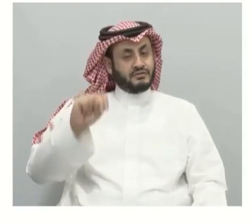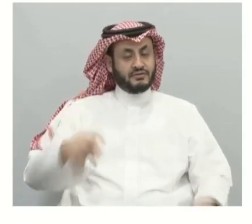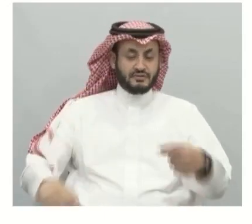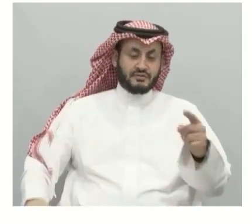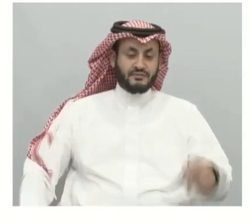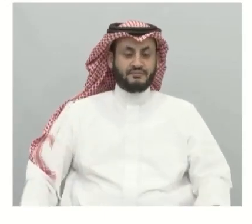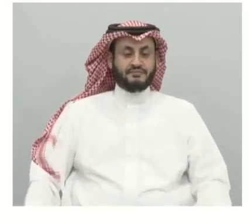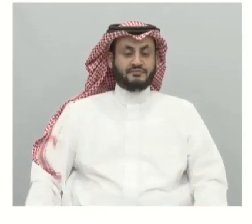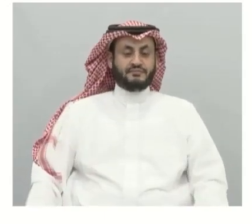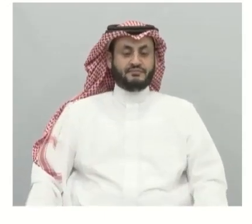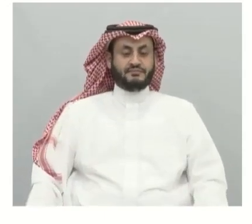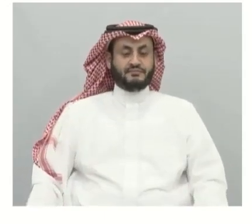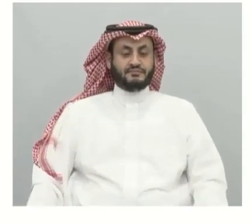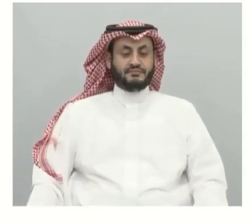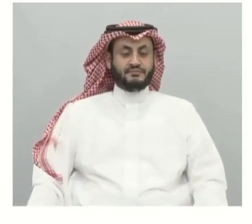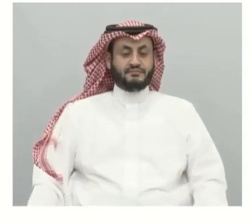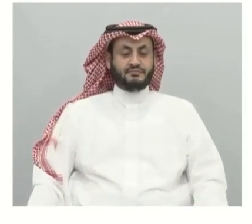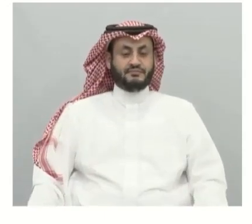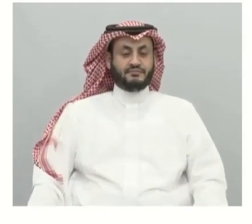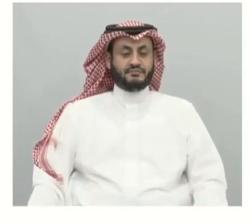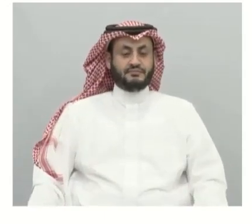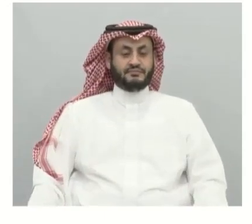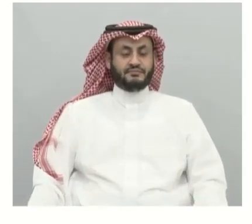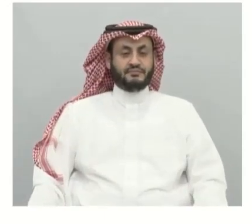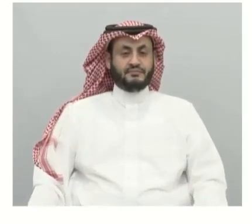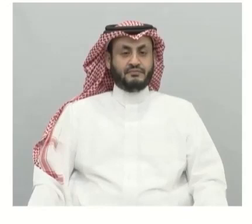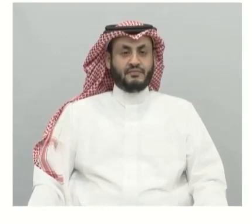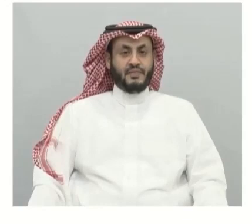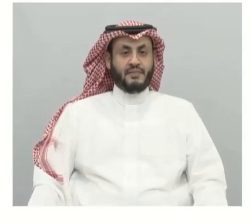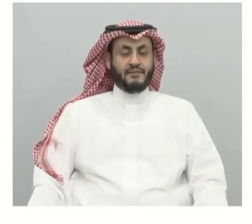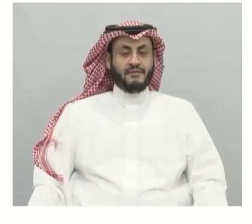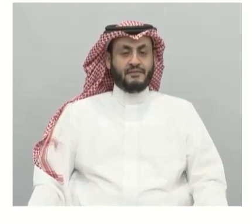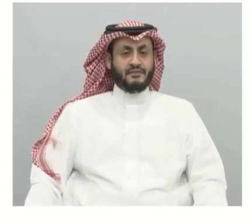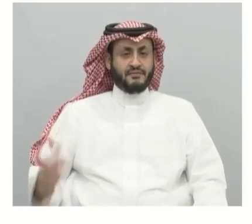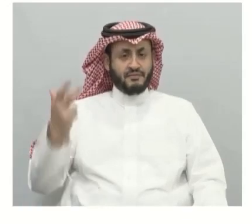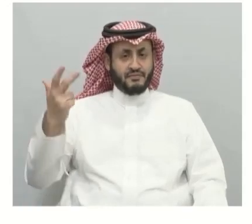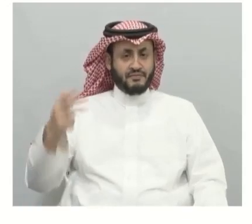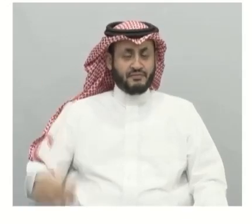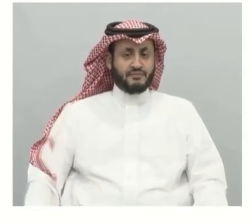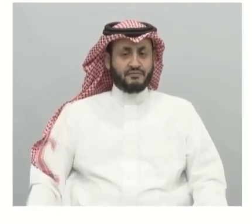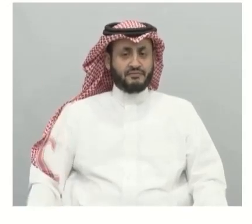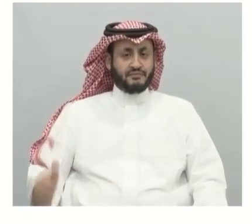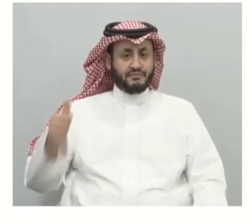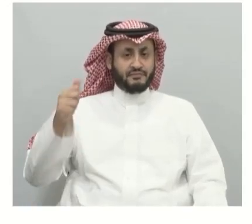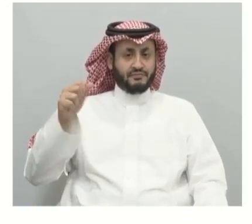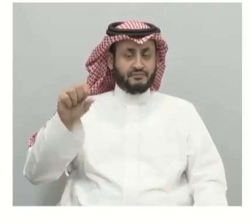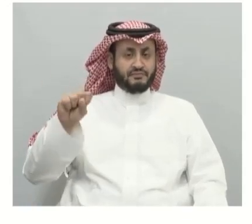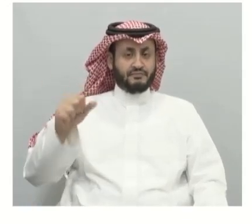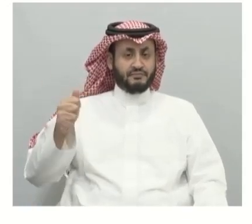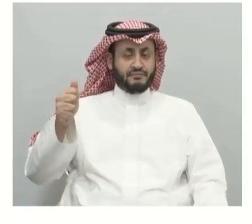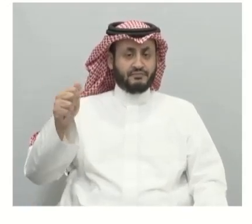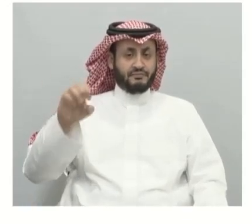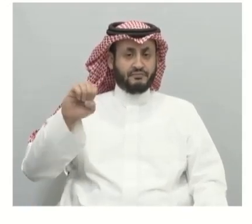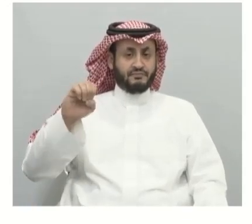Oman, but his nationality is Omani, okay? Number three, Saeed is on business in